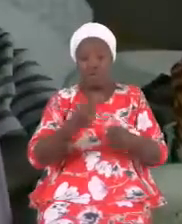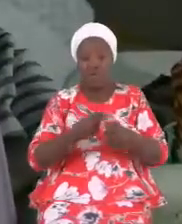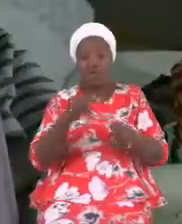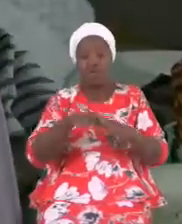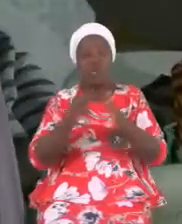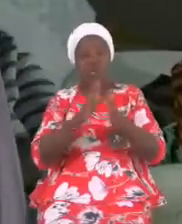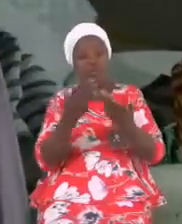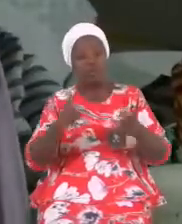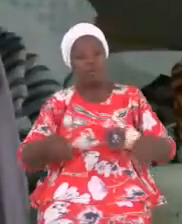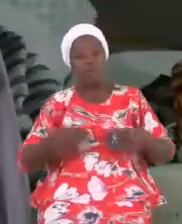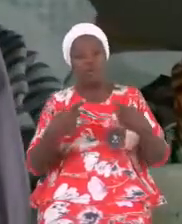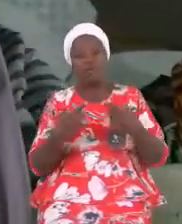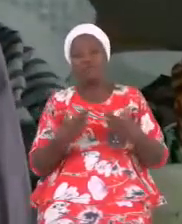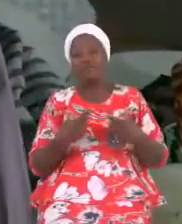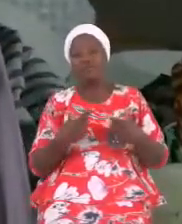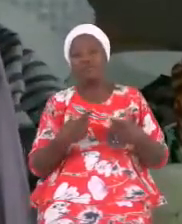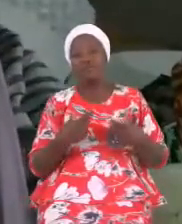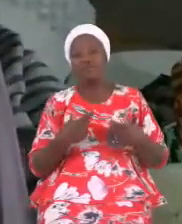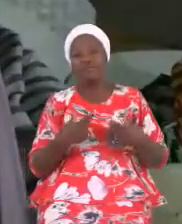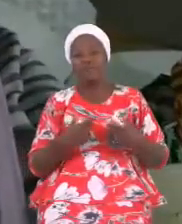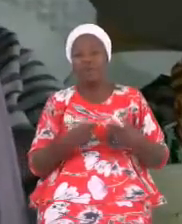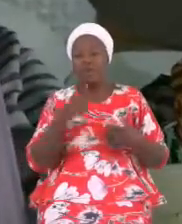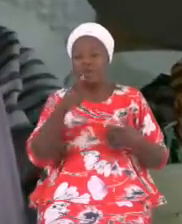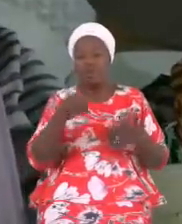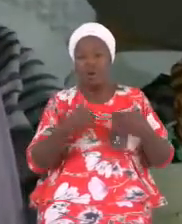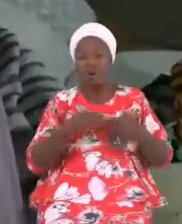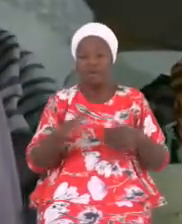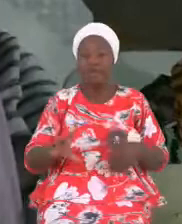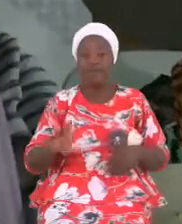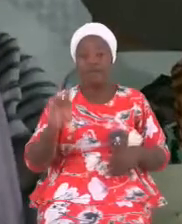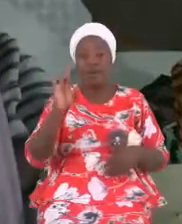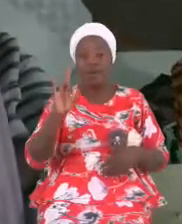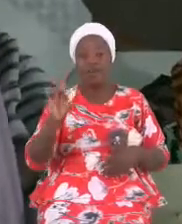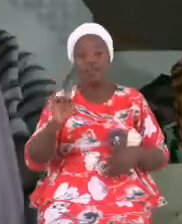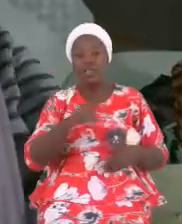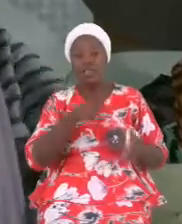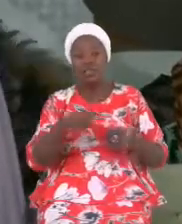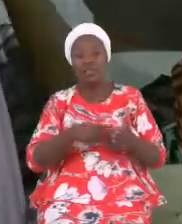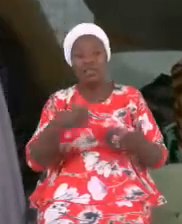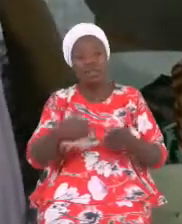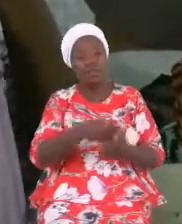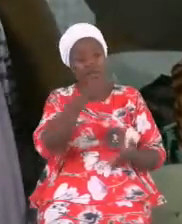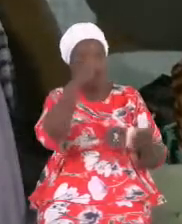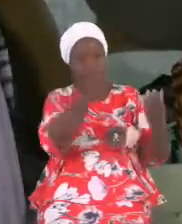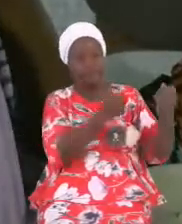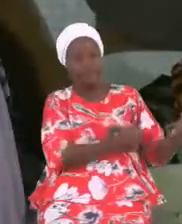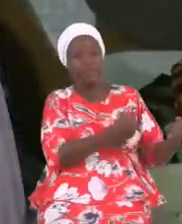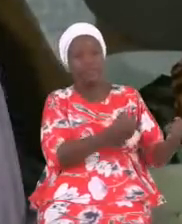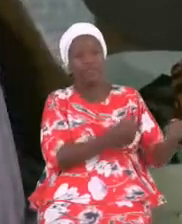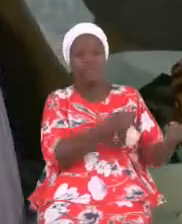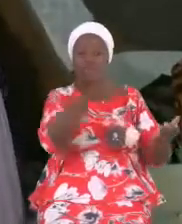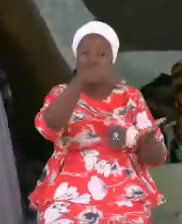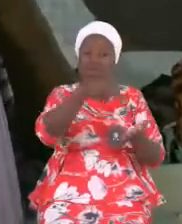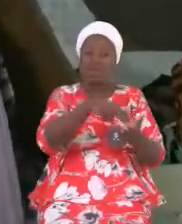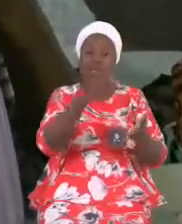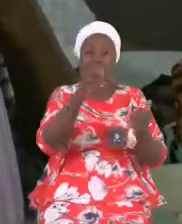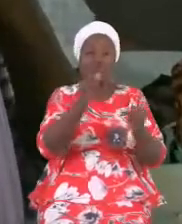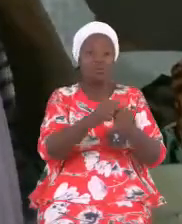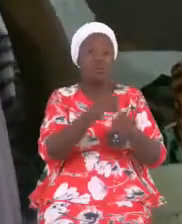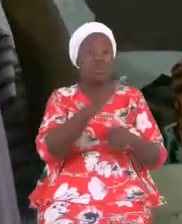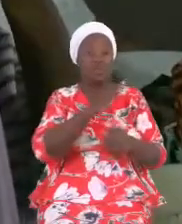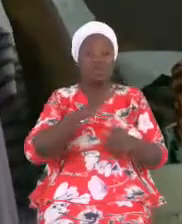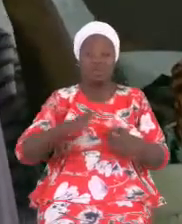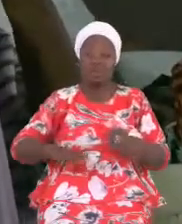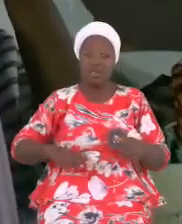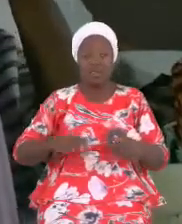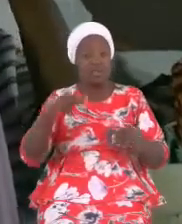of life. You have found this new faith. Stand with Christ and be an